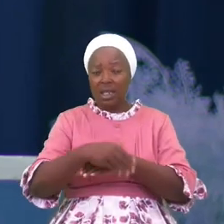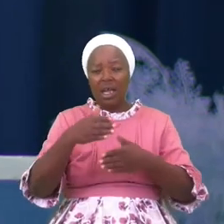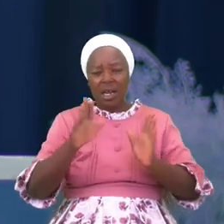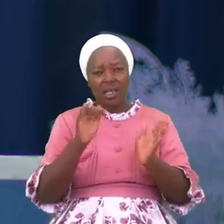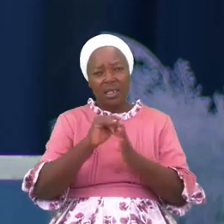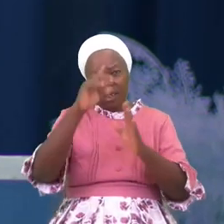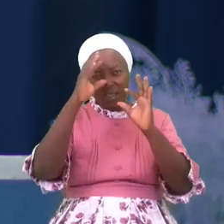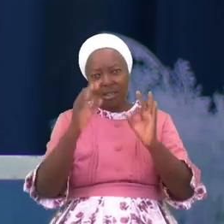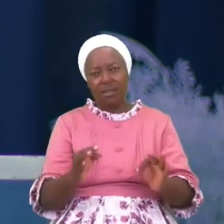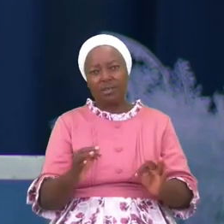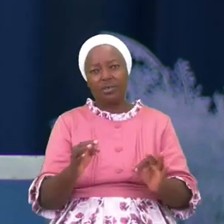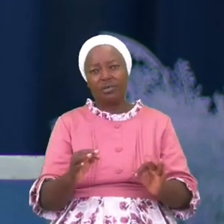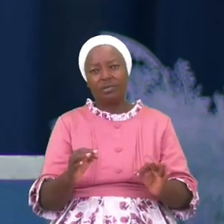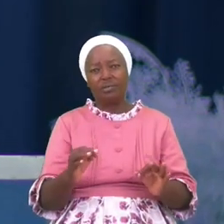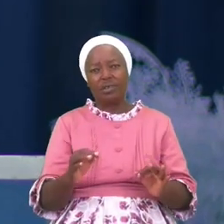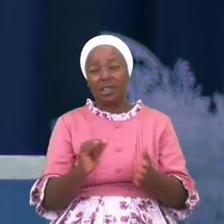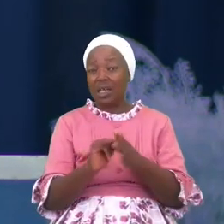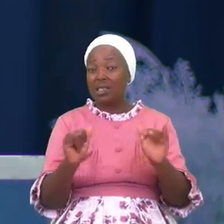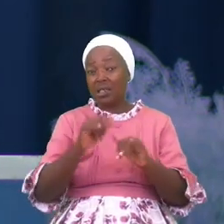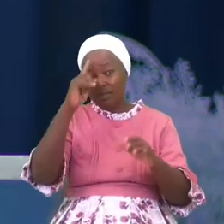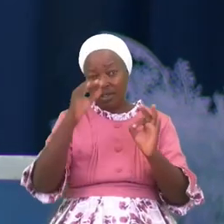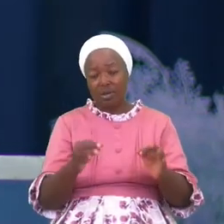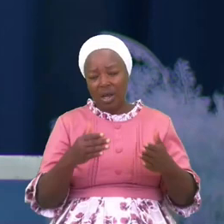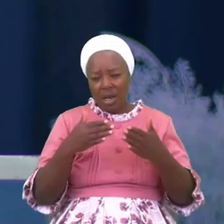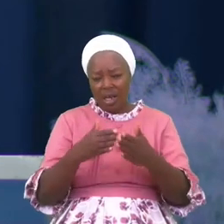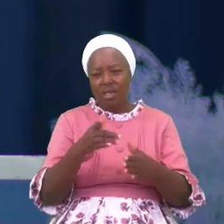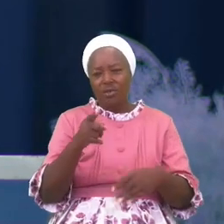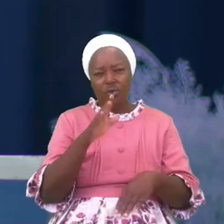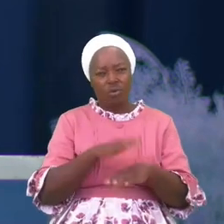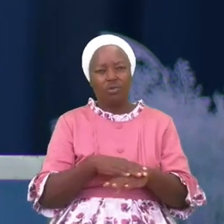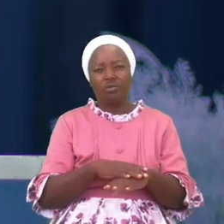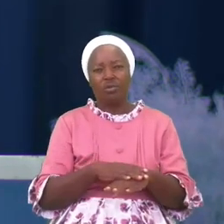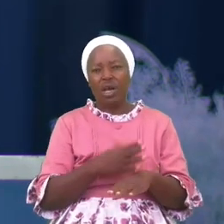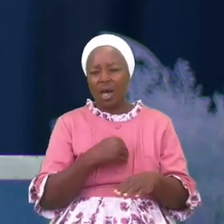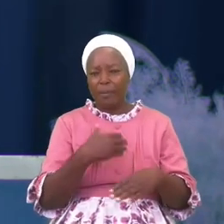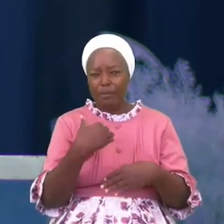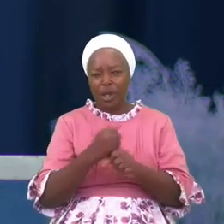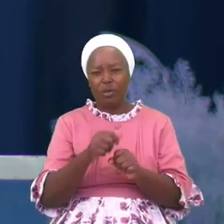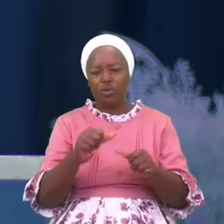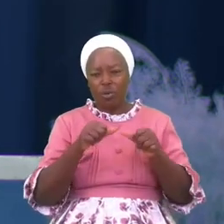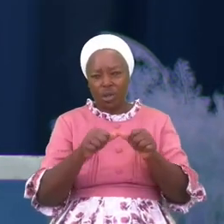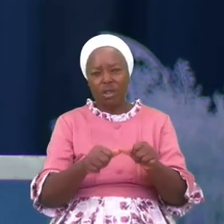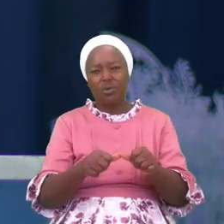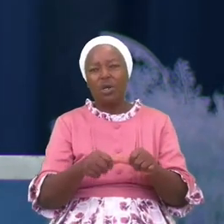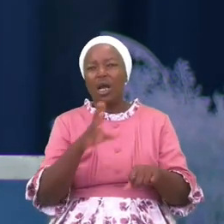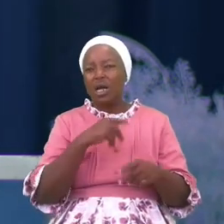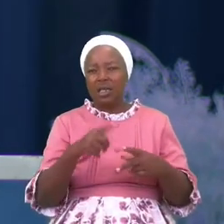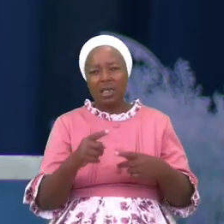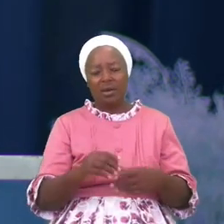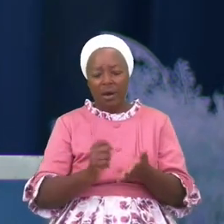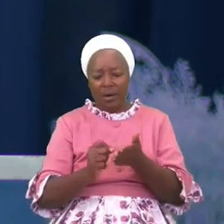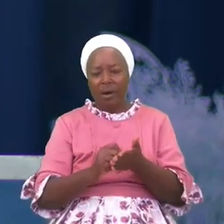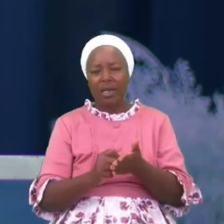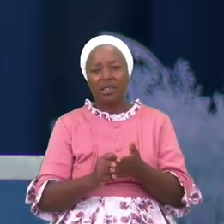lead you on. Give your correct name, correct address, your correct phone